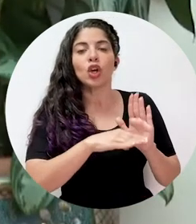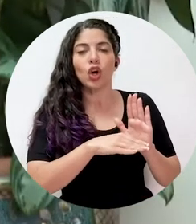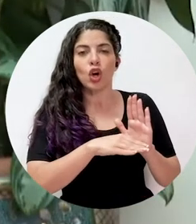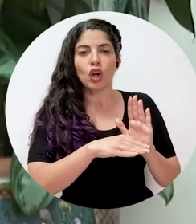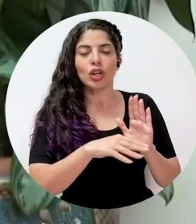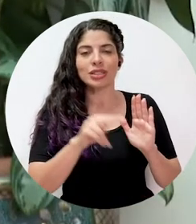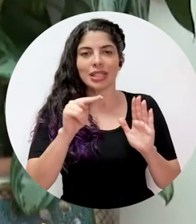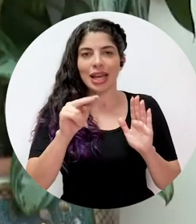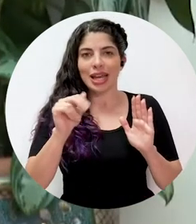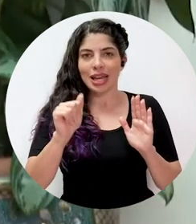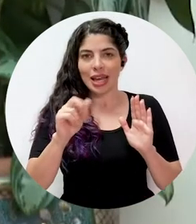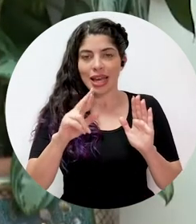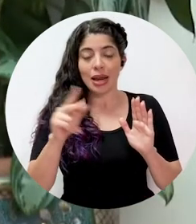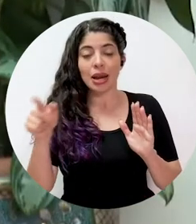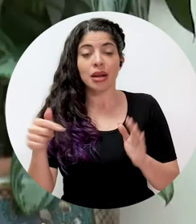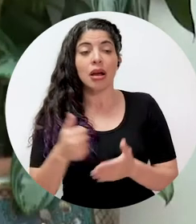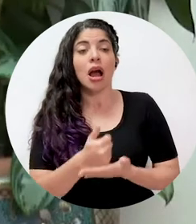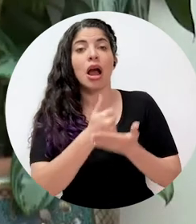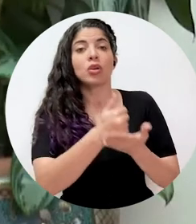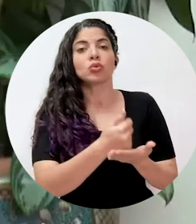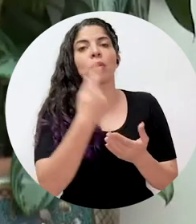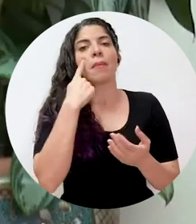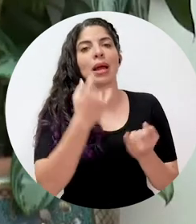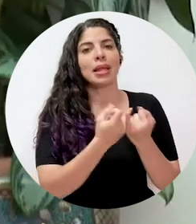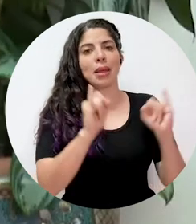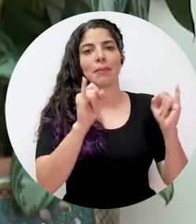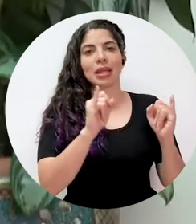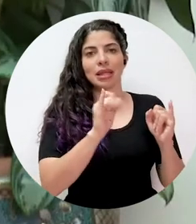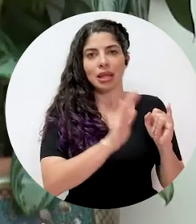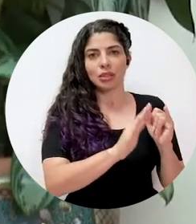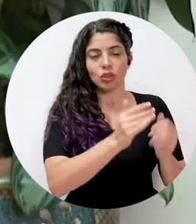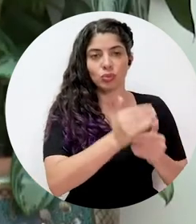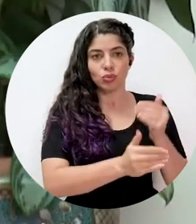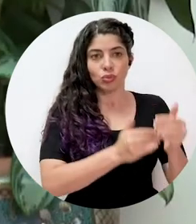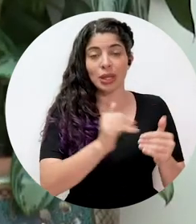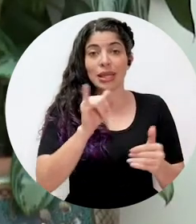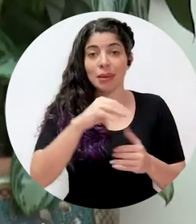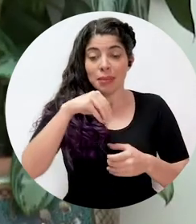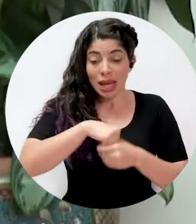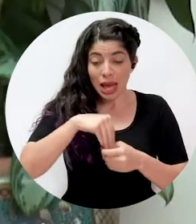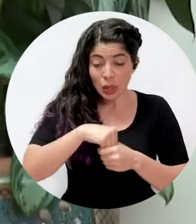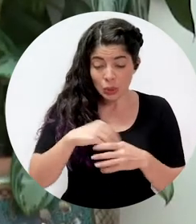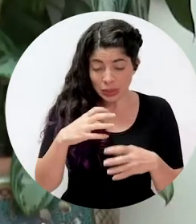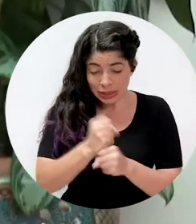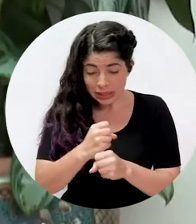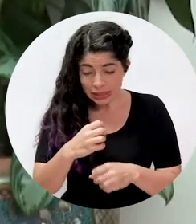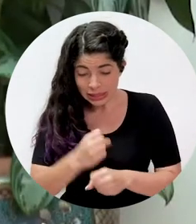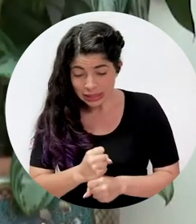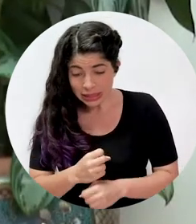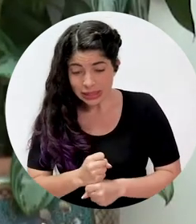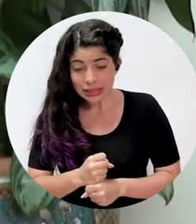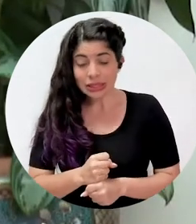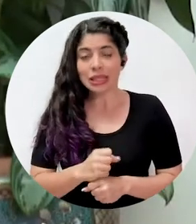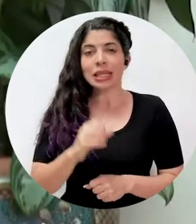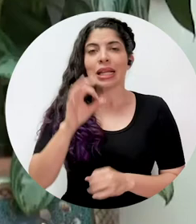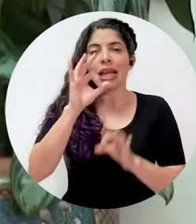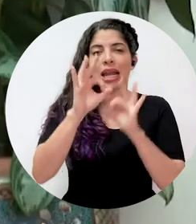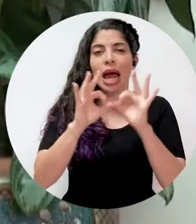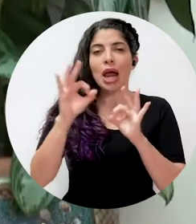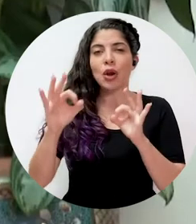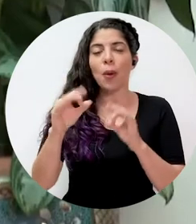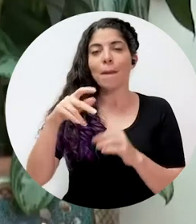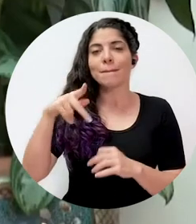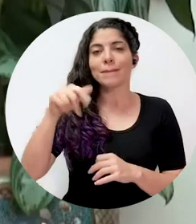purification protocols that contribute to technological independence, including the in-house synthesis of